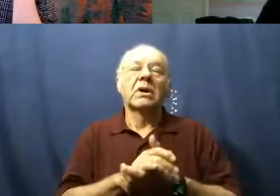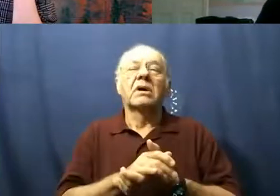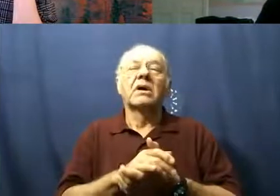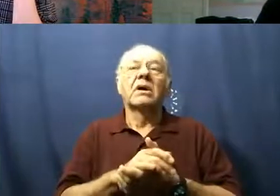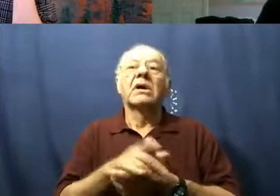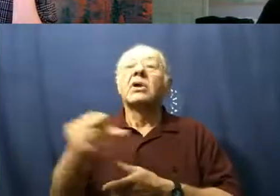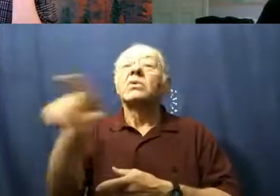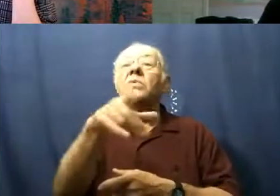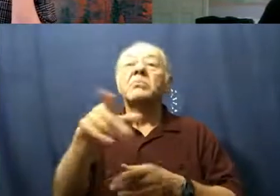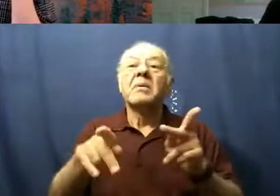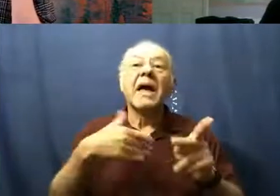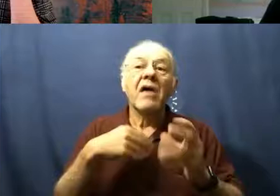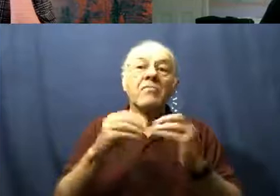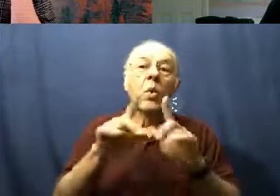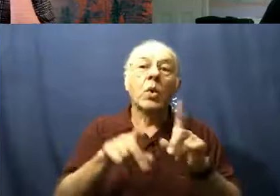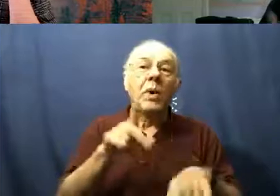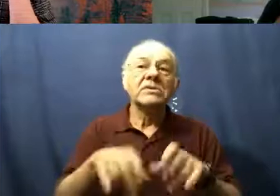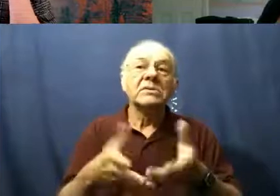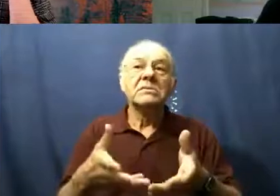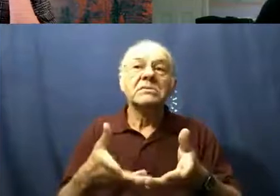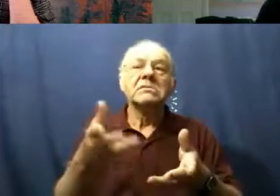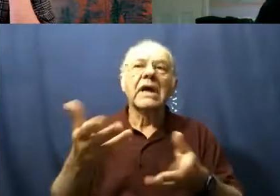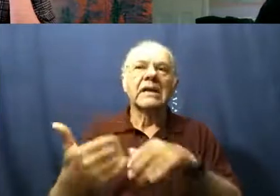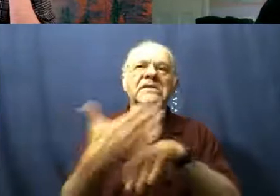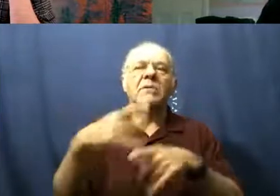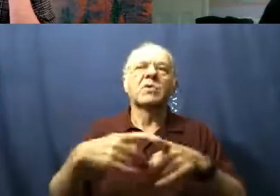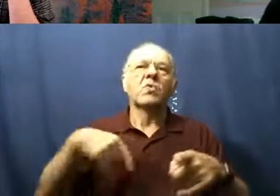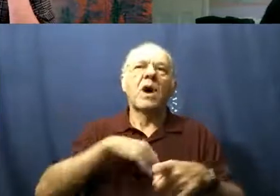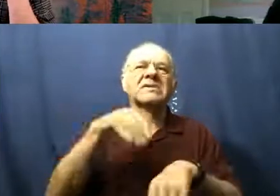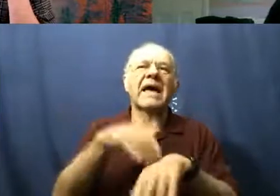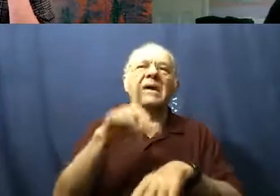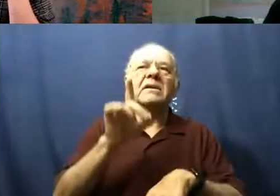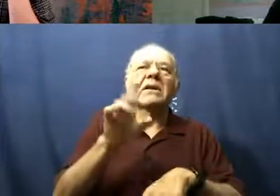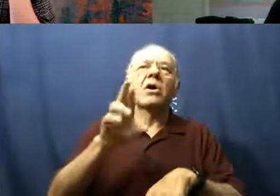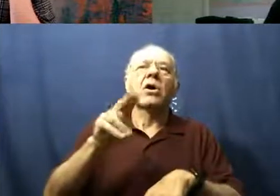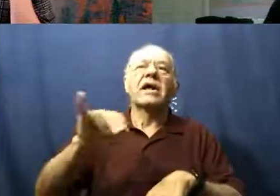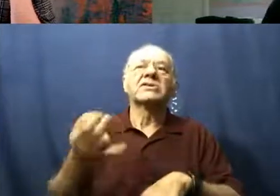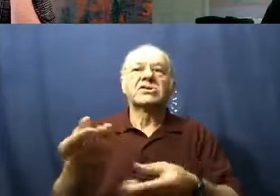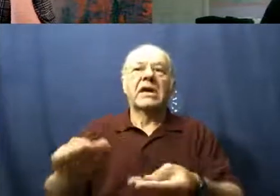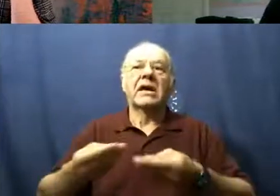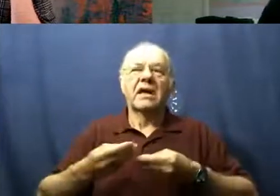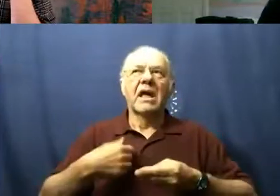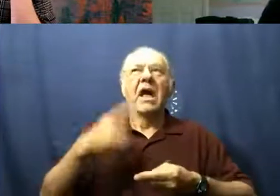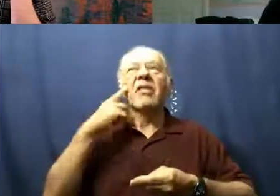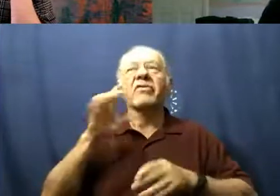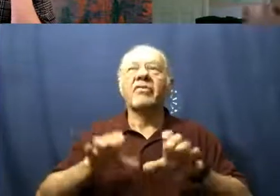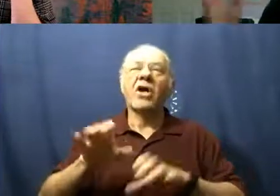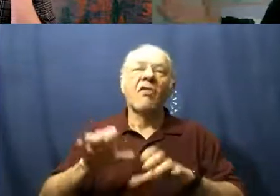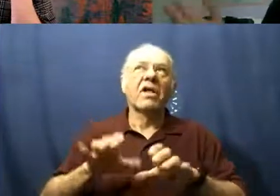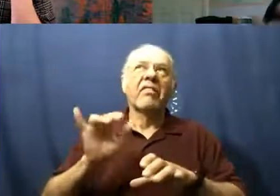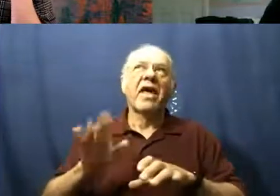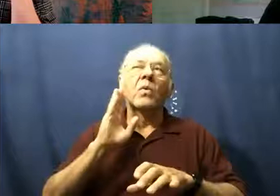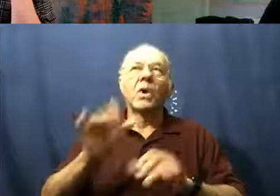if you have any other questions, you can send them to us at Disability Rights New Jersey. And I think a conversation that